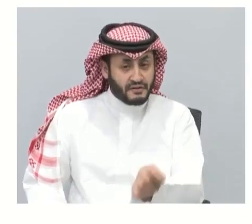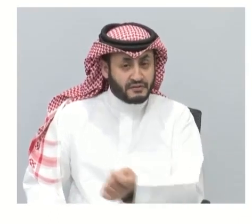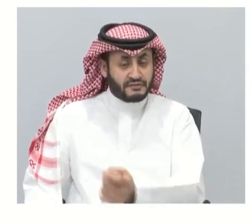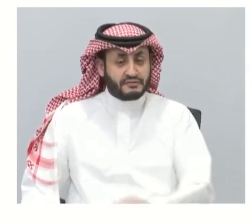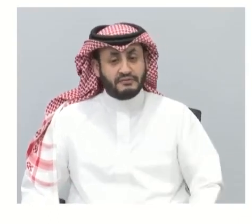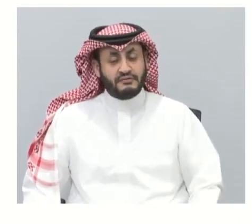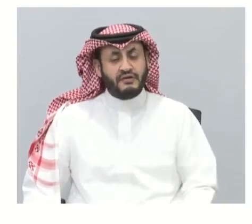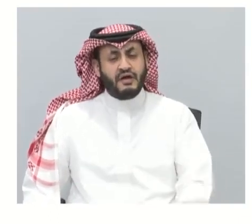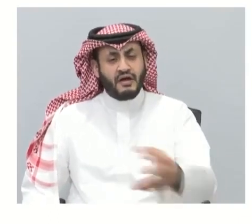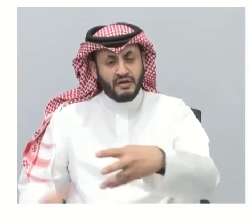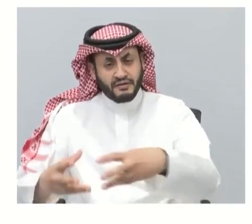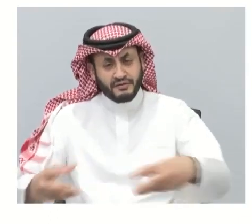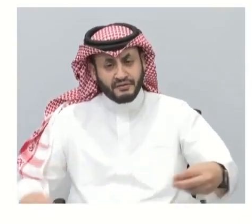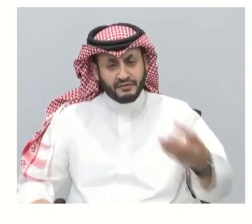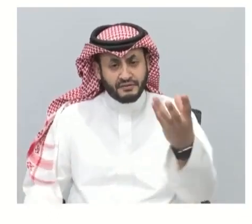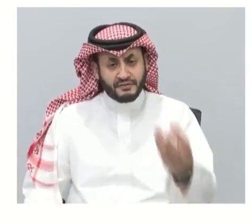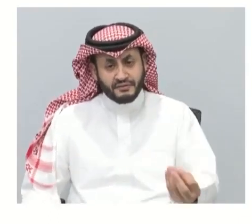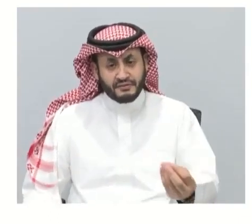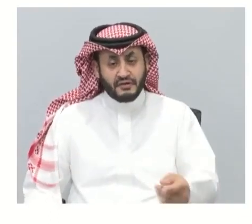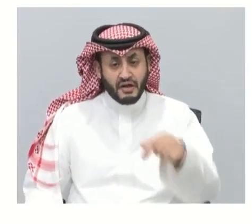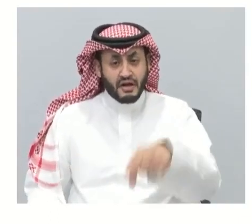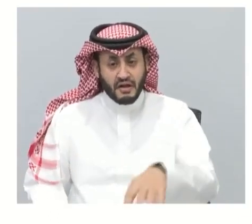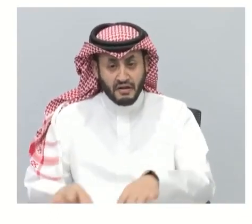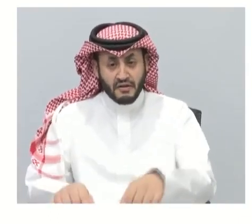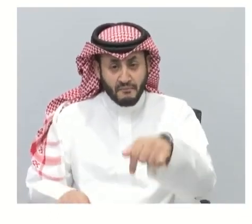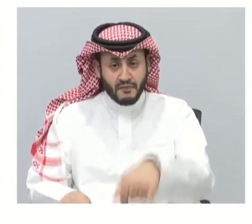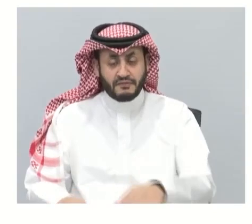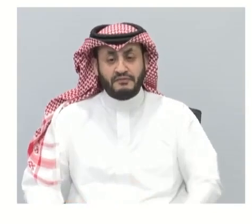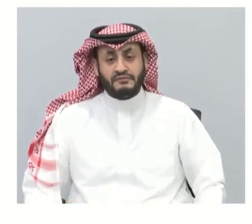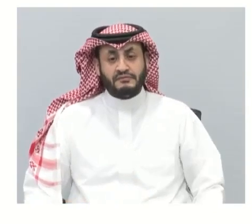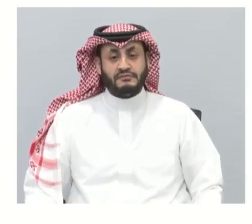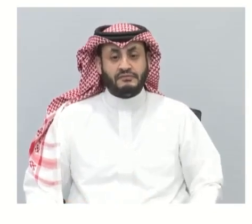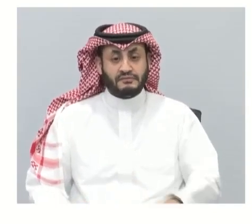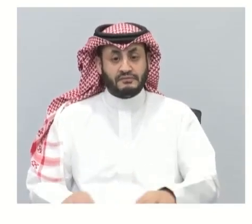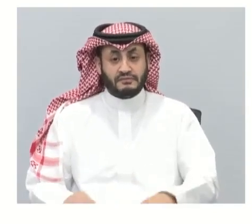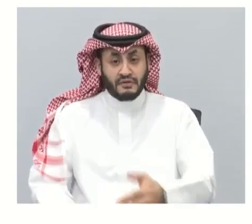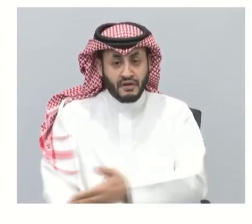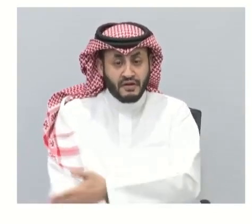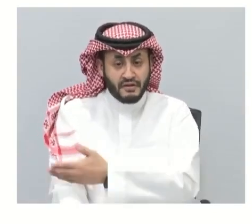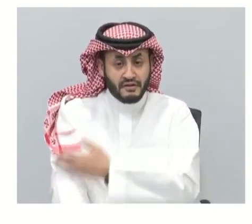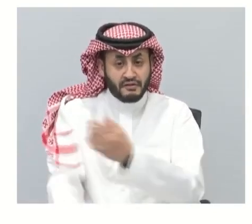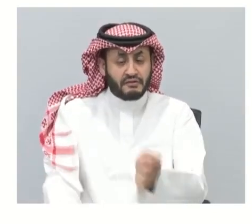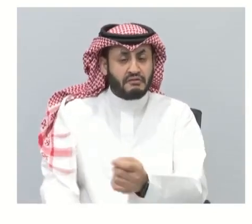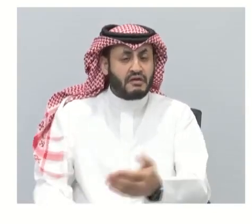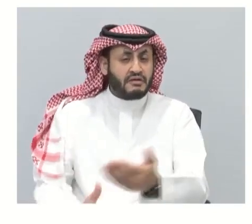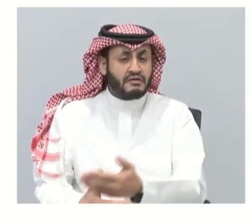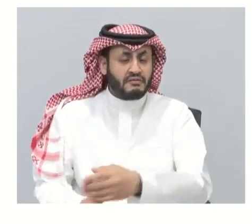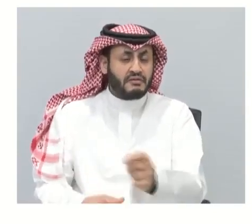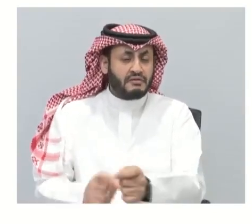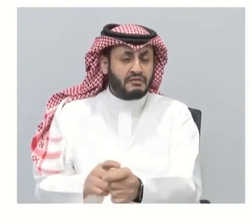the end of the day, technology is here to stay. If computers can help us write, why should we write by